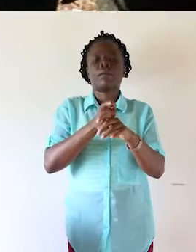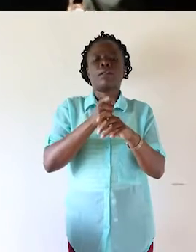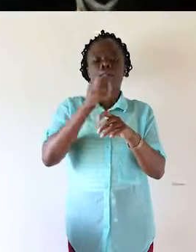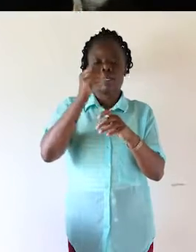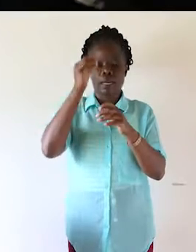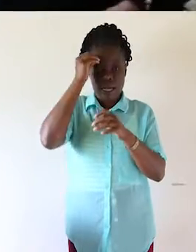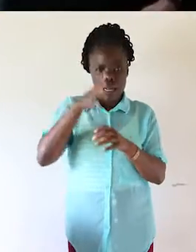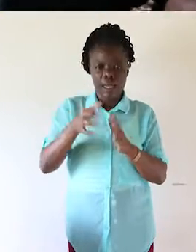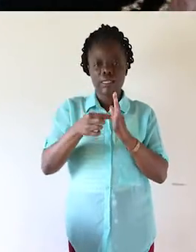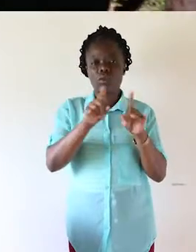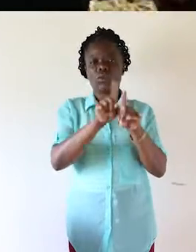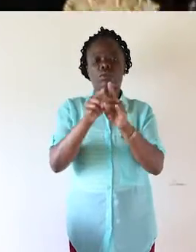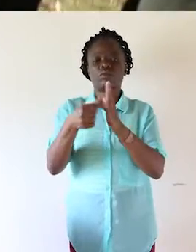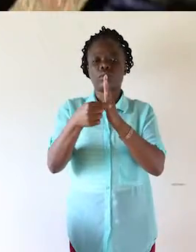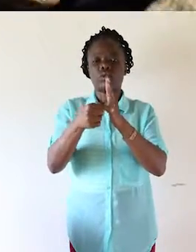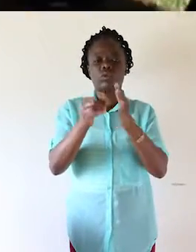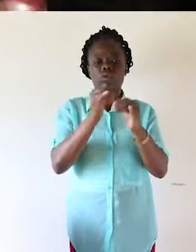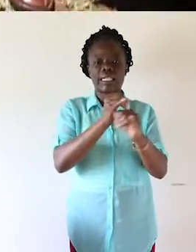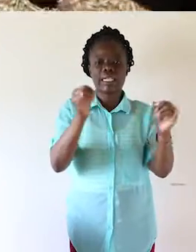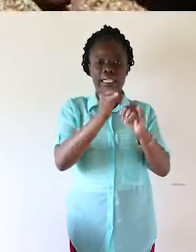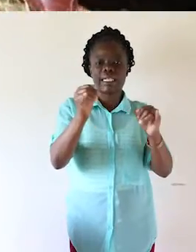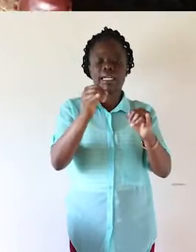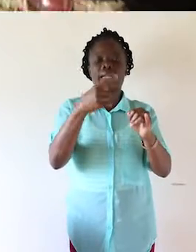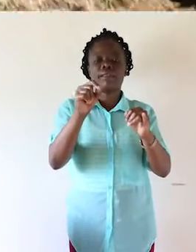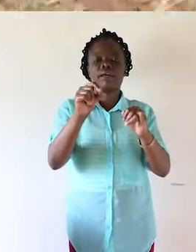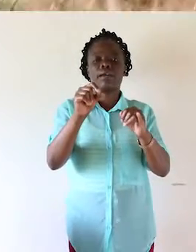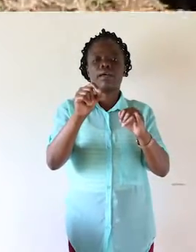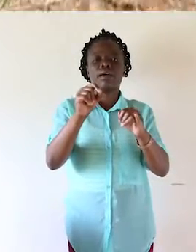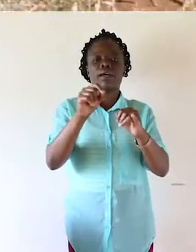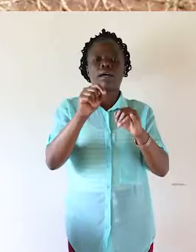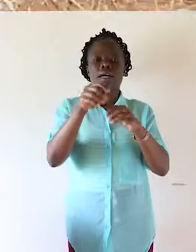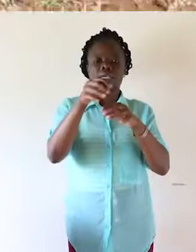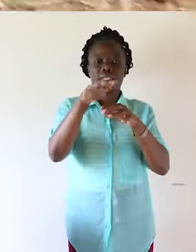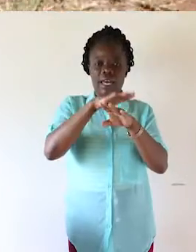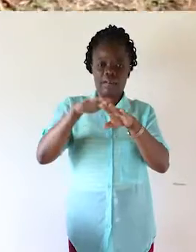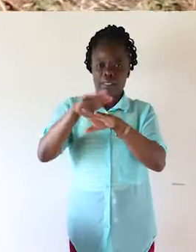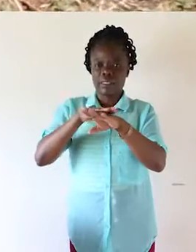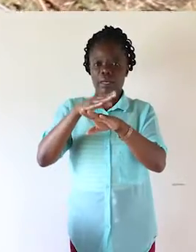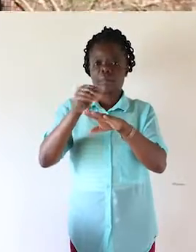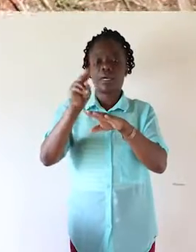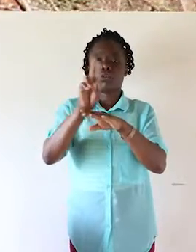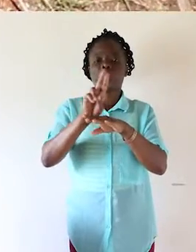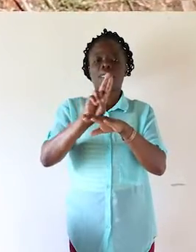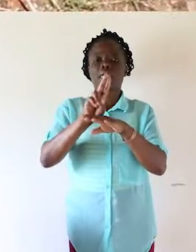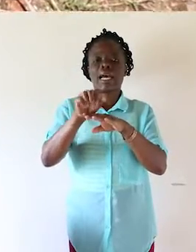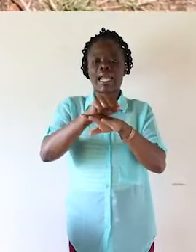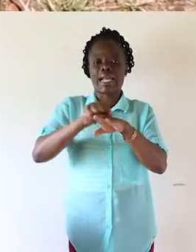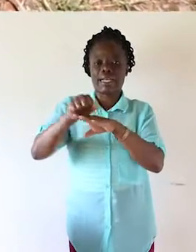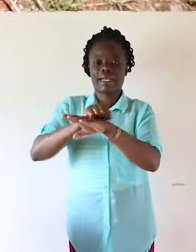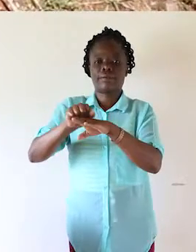The learner is also guided to clean the rack surface by grinding using a grinder.